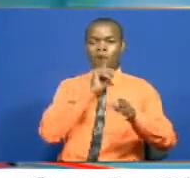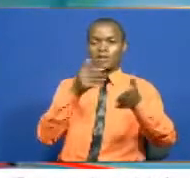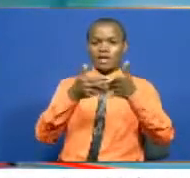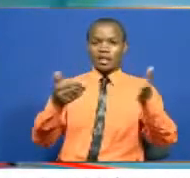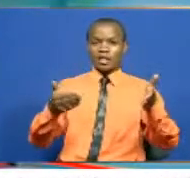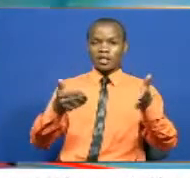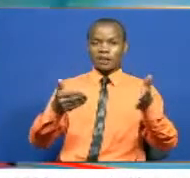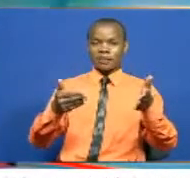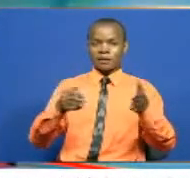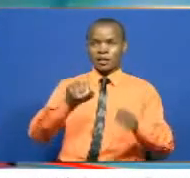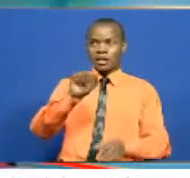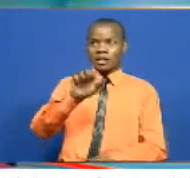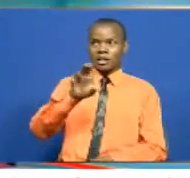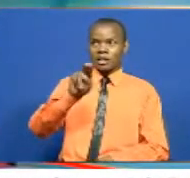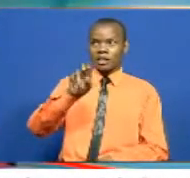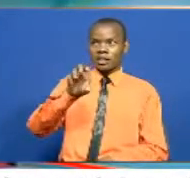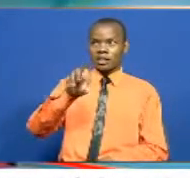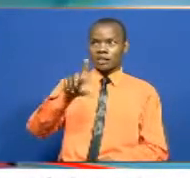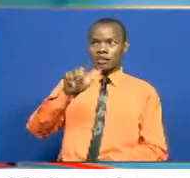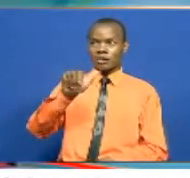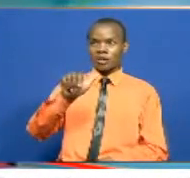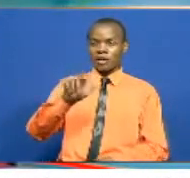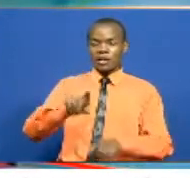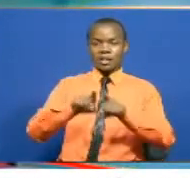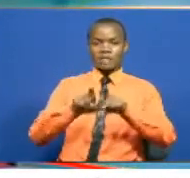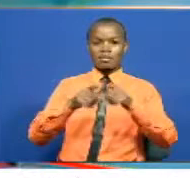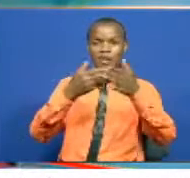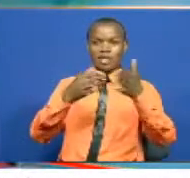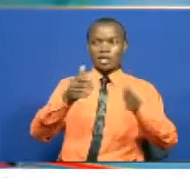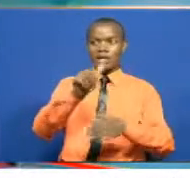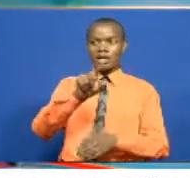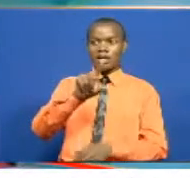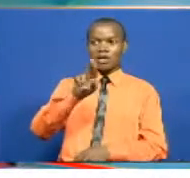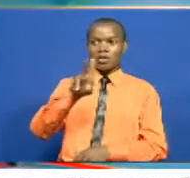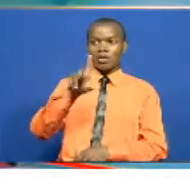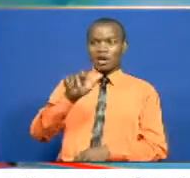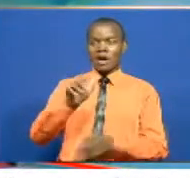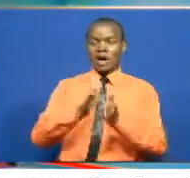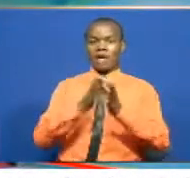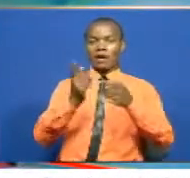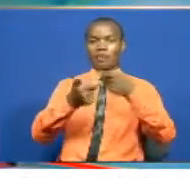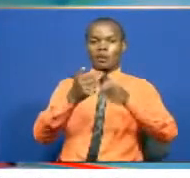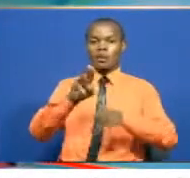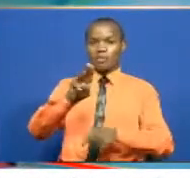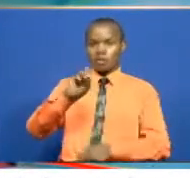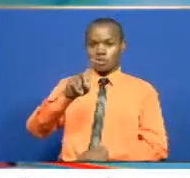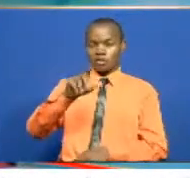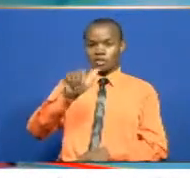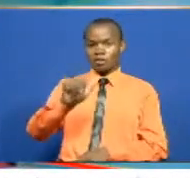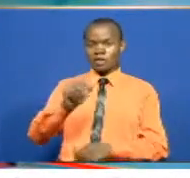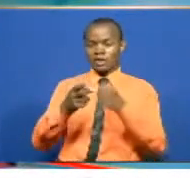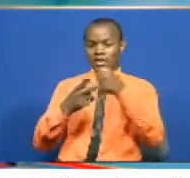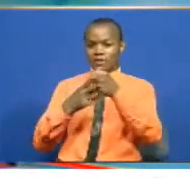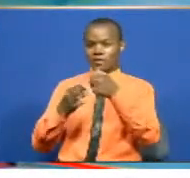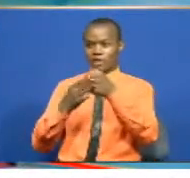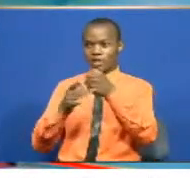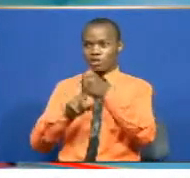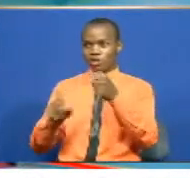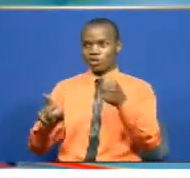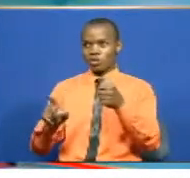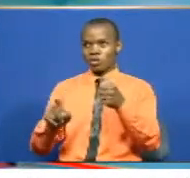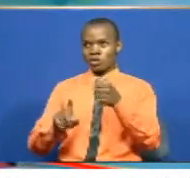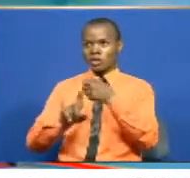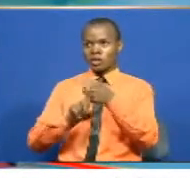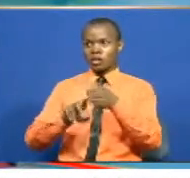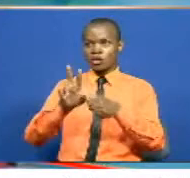lost 83-66 to Angola, and then defeated Mozambique 79-62. So, Joao, get ready.